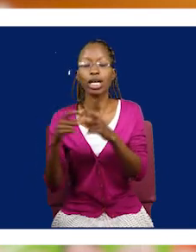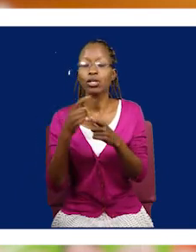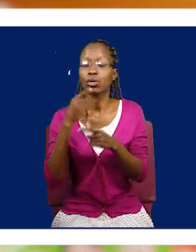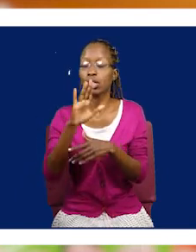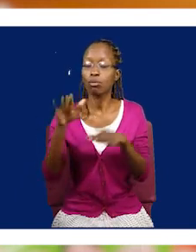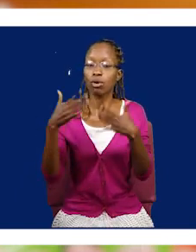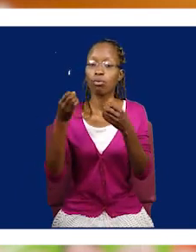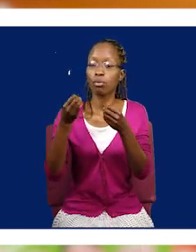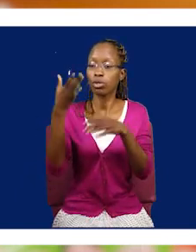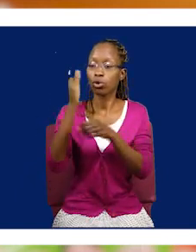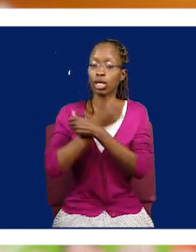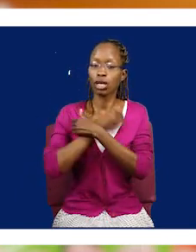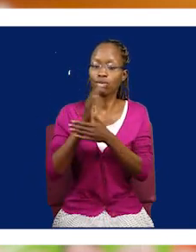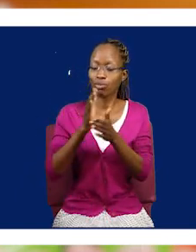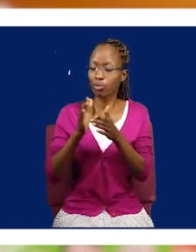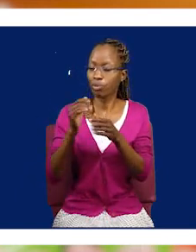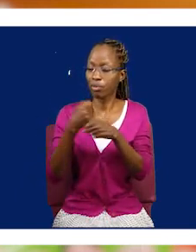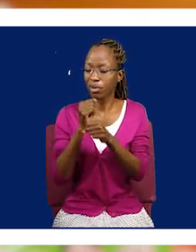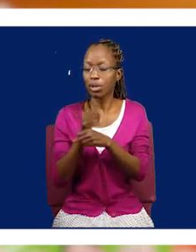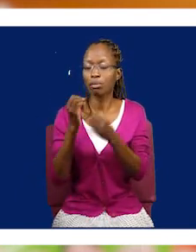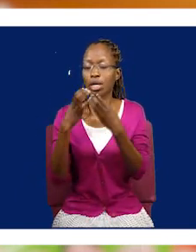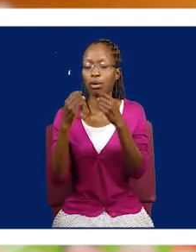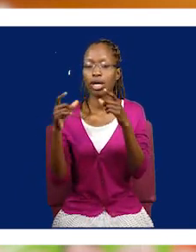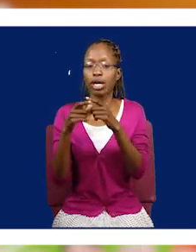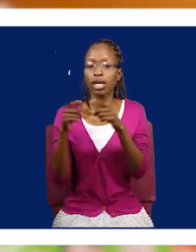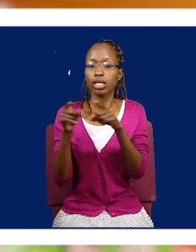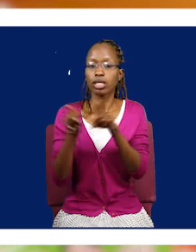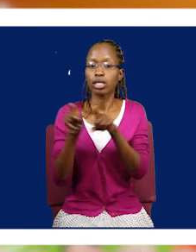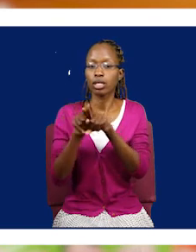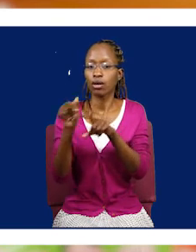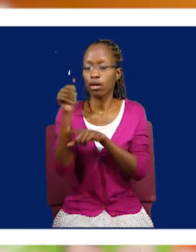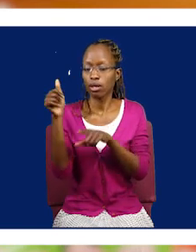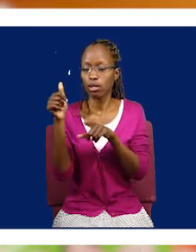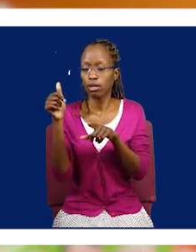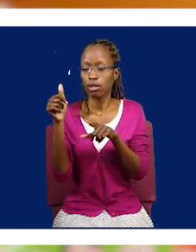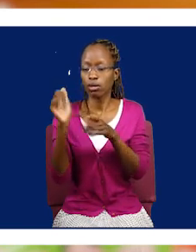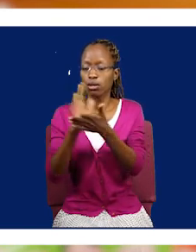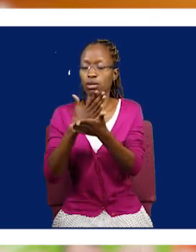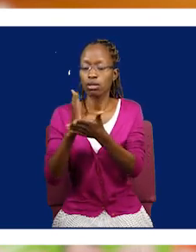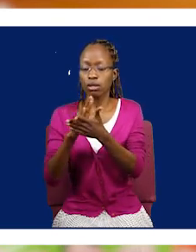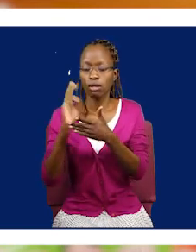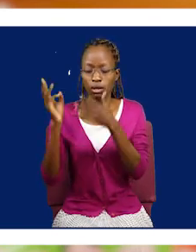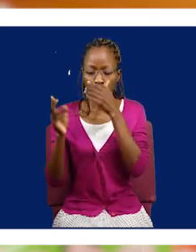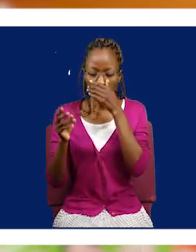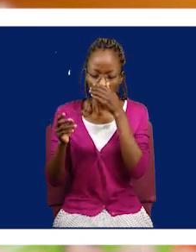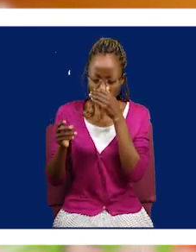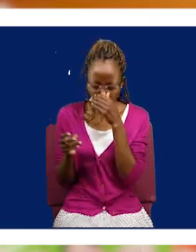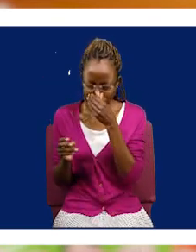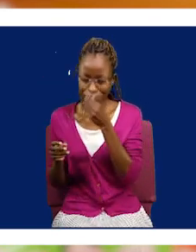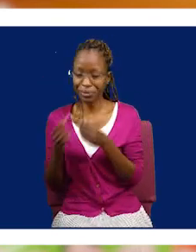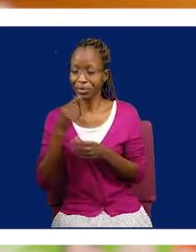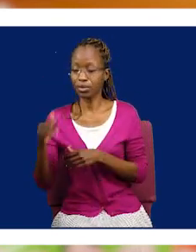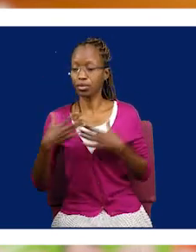God loves them. So I've prepared a lot of cards here and others that I'm going to share and tell them how